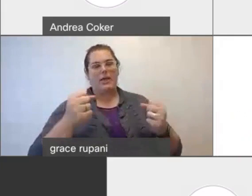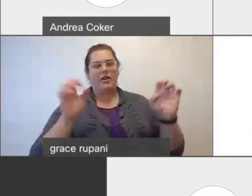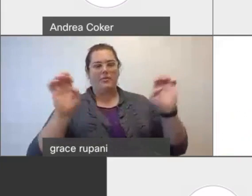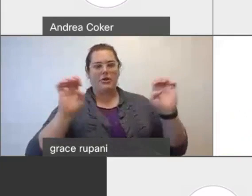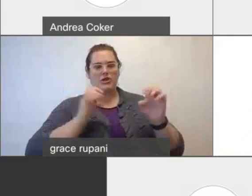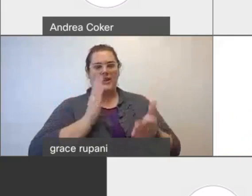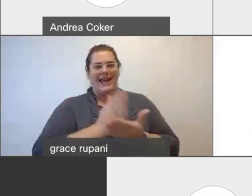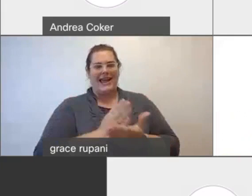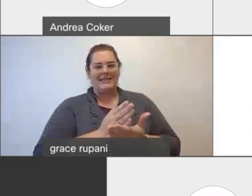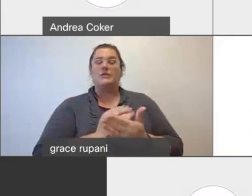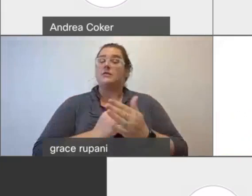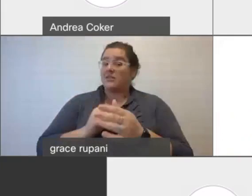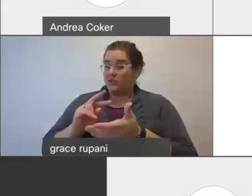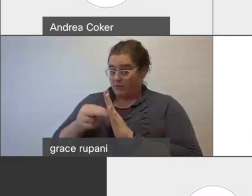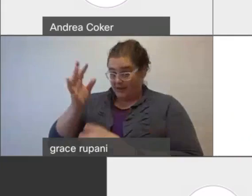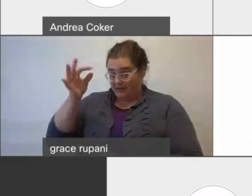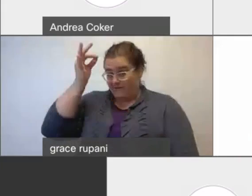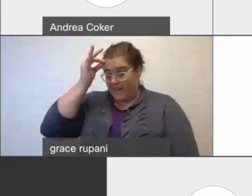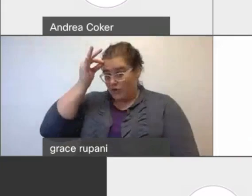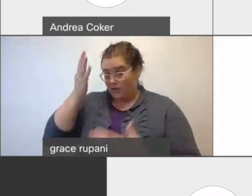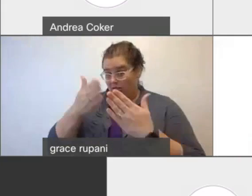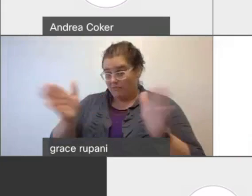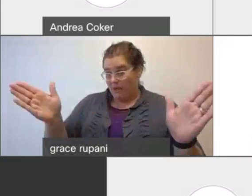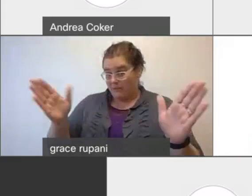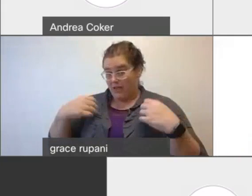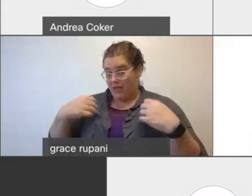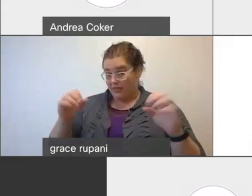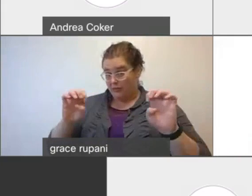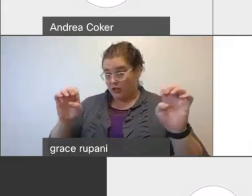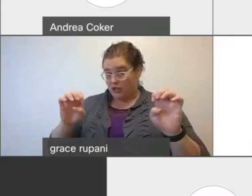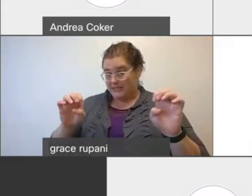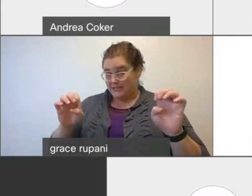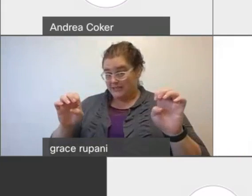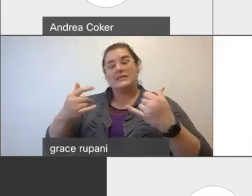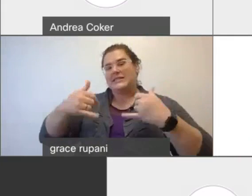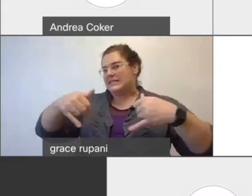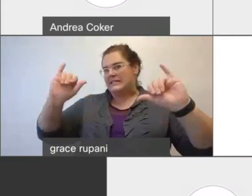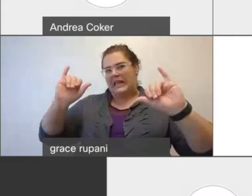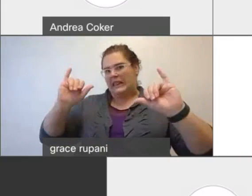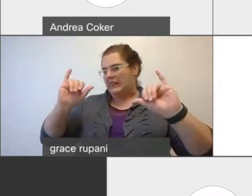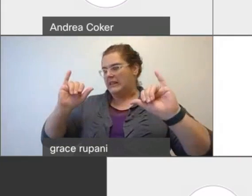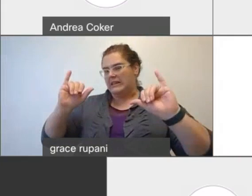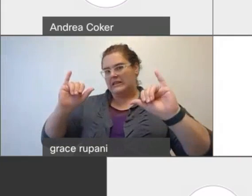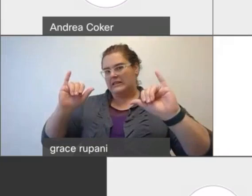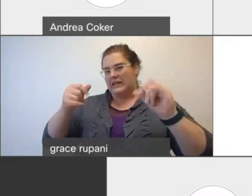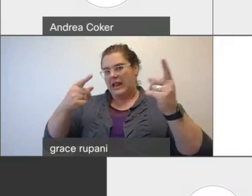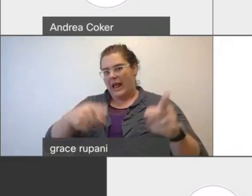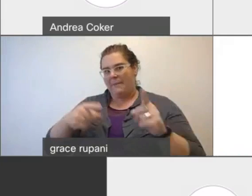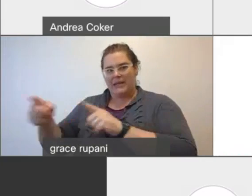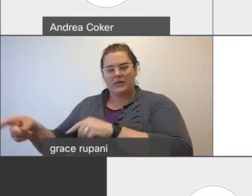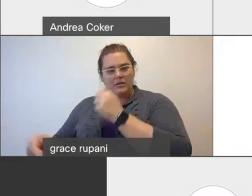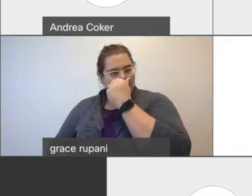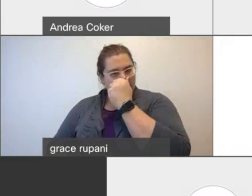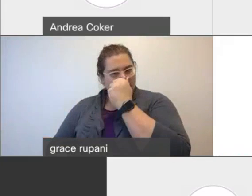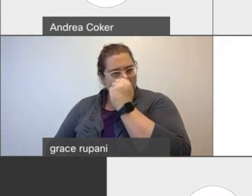nothing. Which is the federal public health emergency. Correct. Which is still I will also add. I will add from